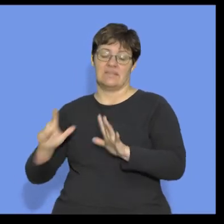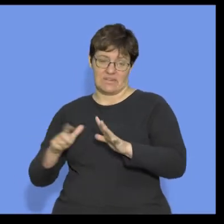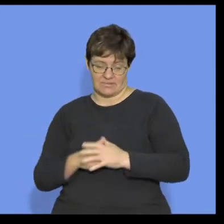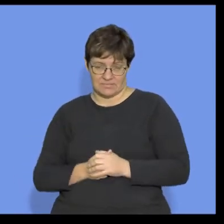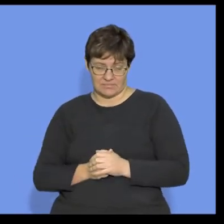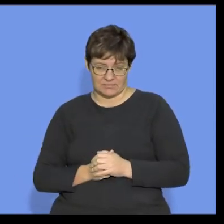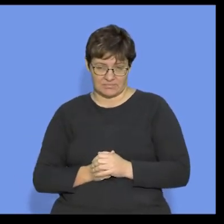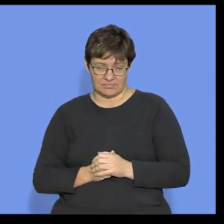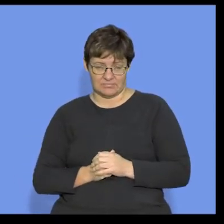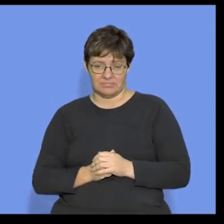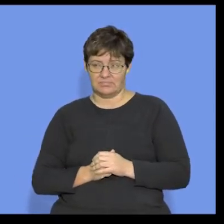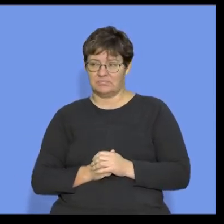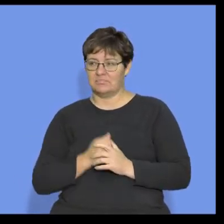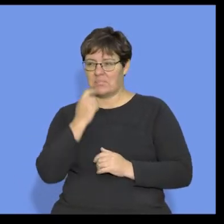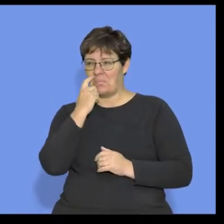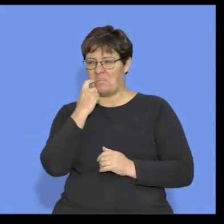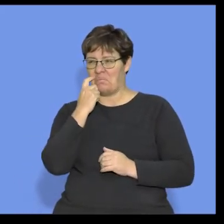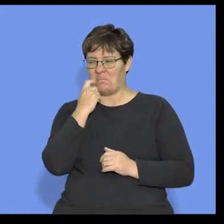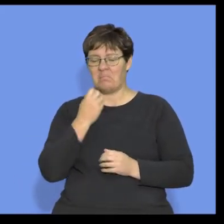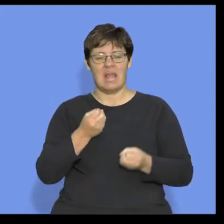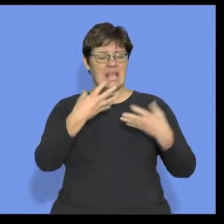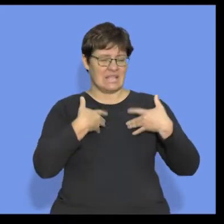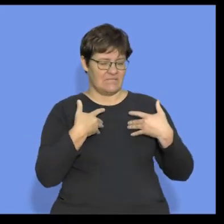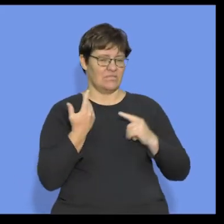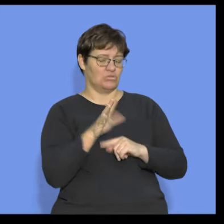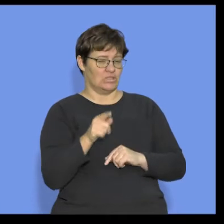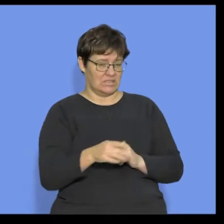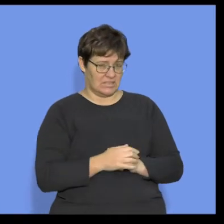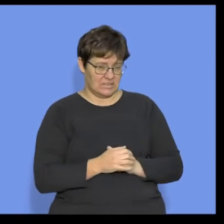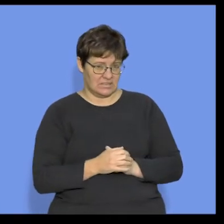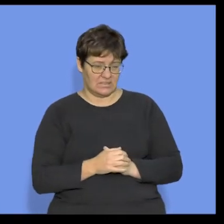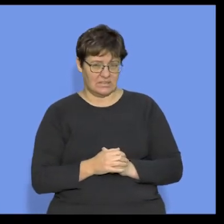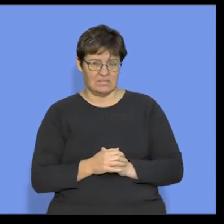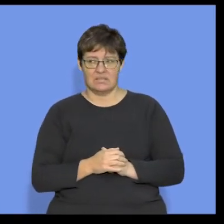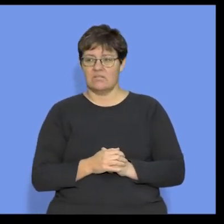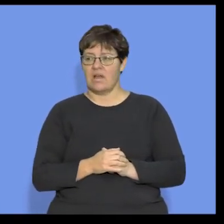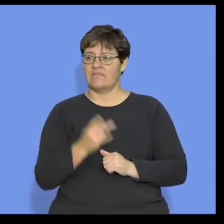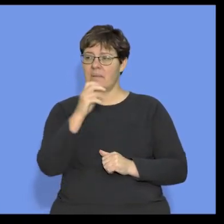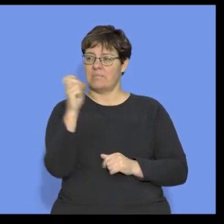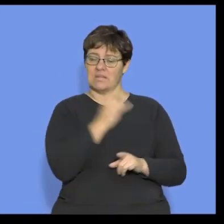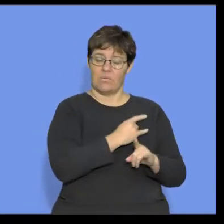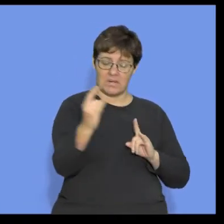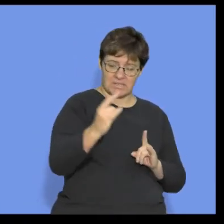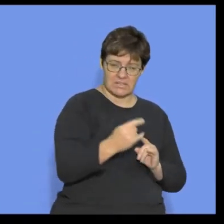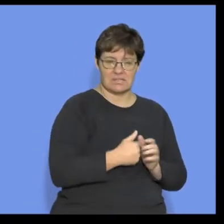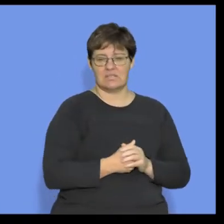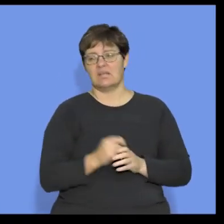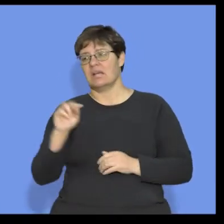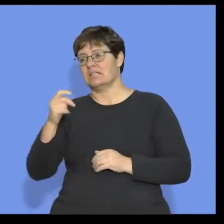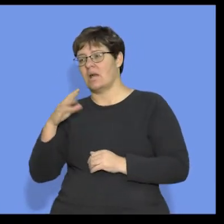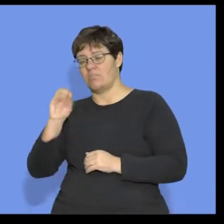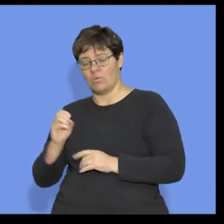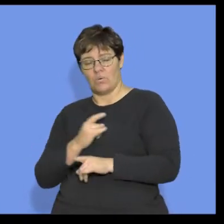0.7. So that is given on a tree diagram. So we have Peter wins,